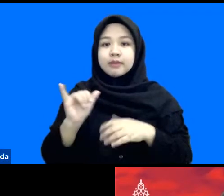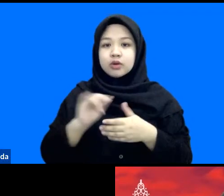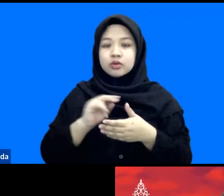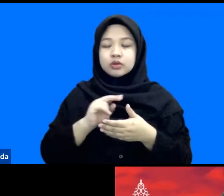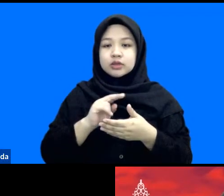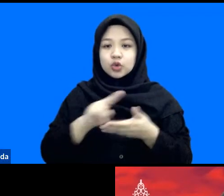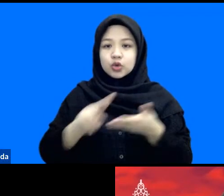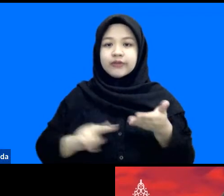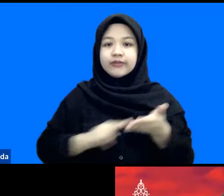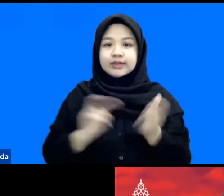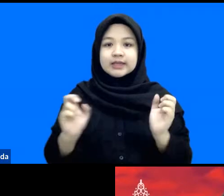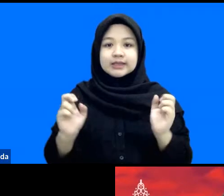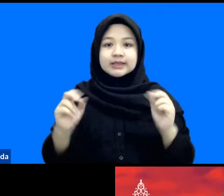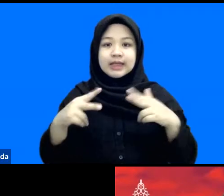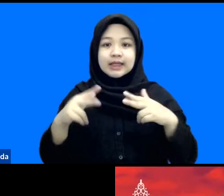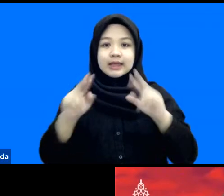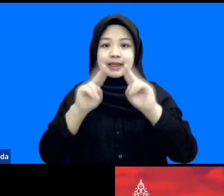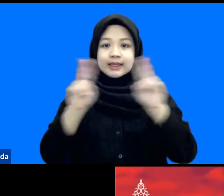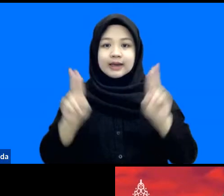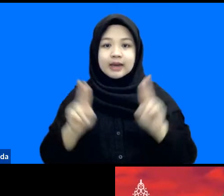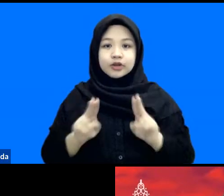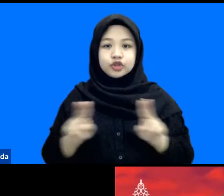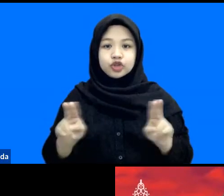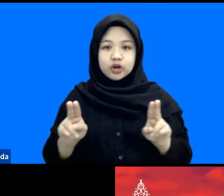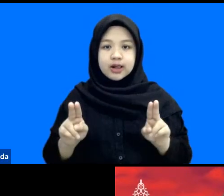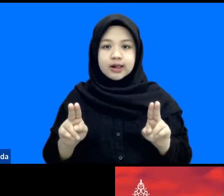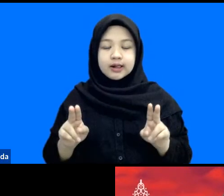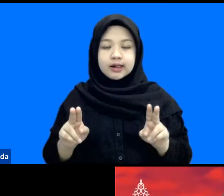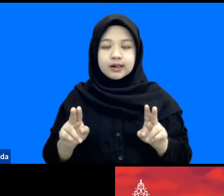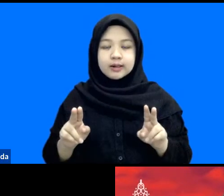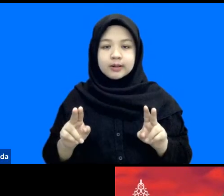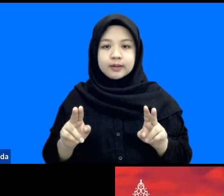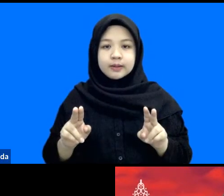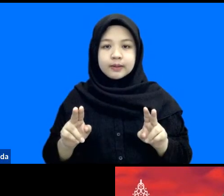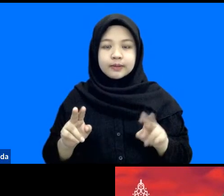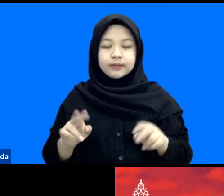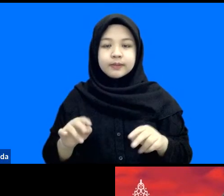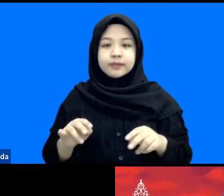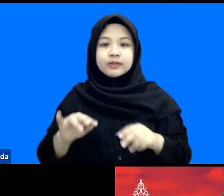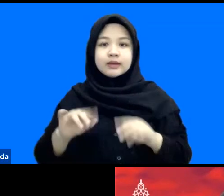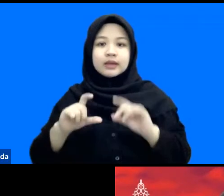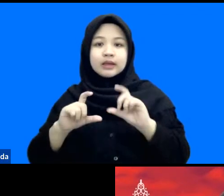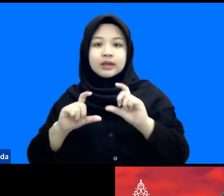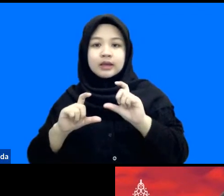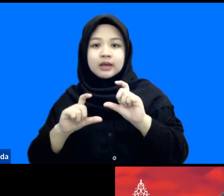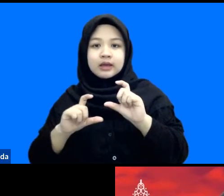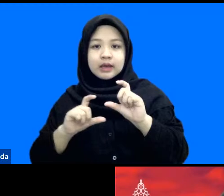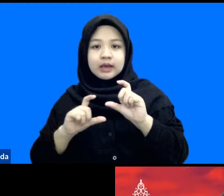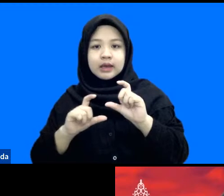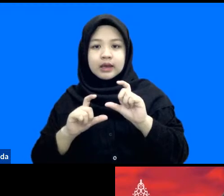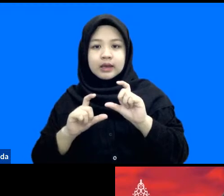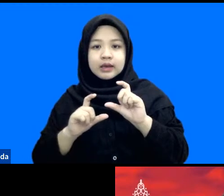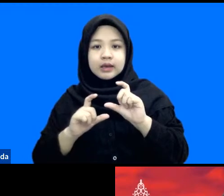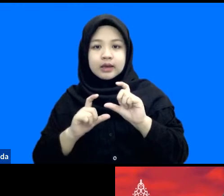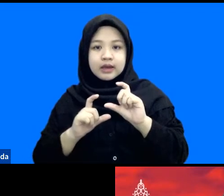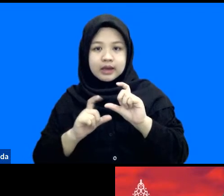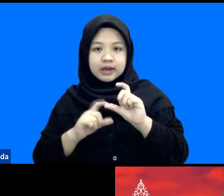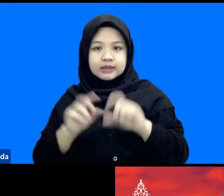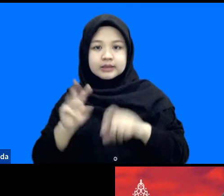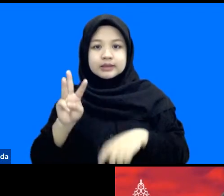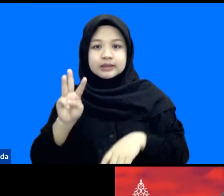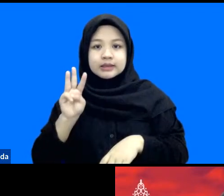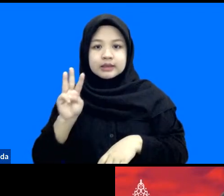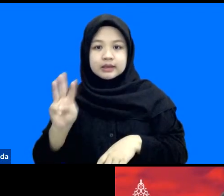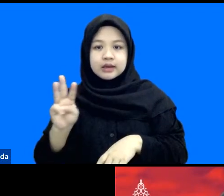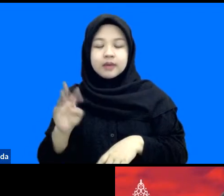George Forster's postdoctoral fellowship from the Alexander von Humboldt Foundations. I hope that I pronounced that